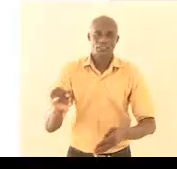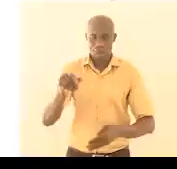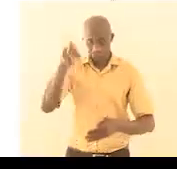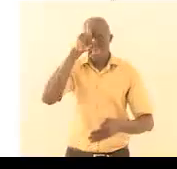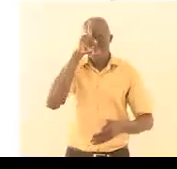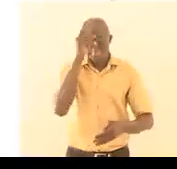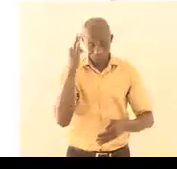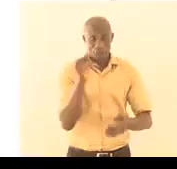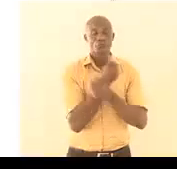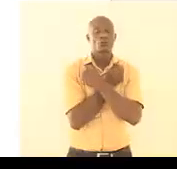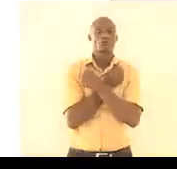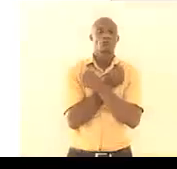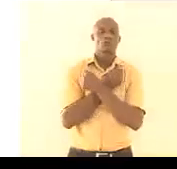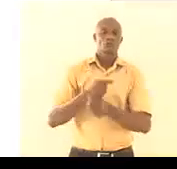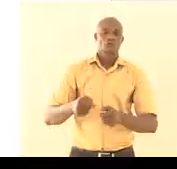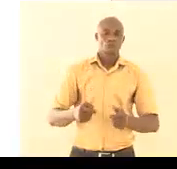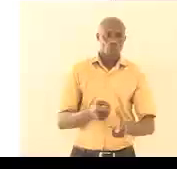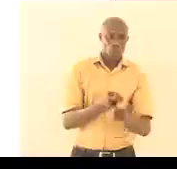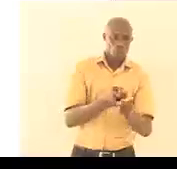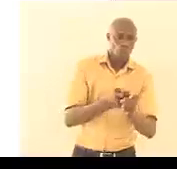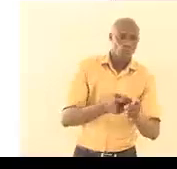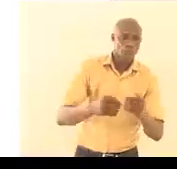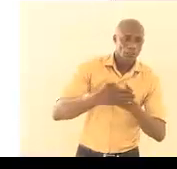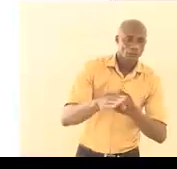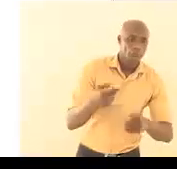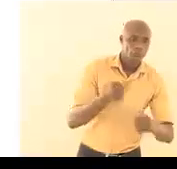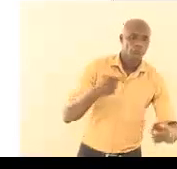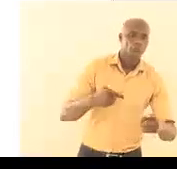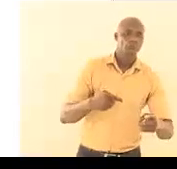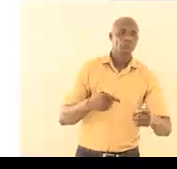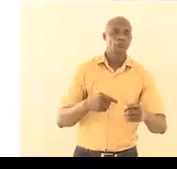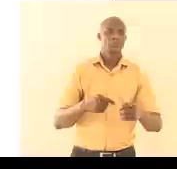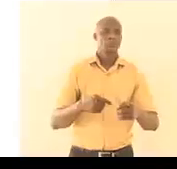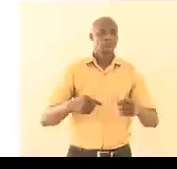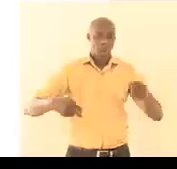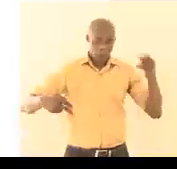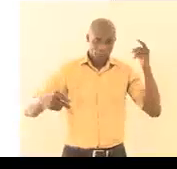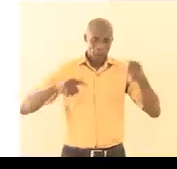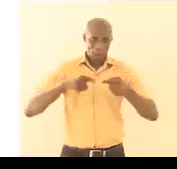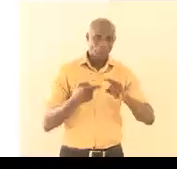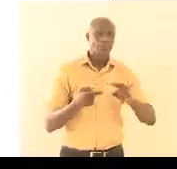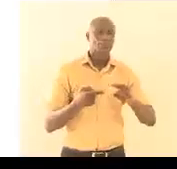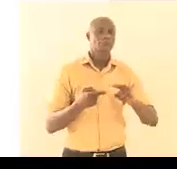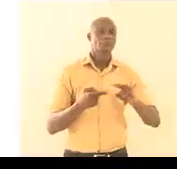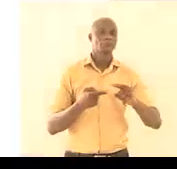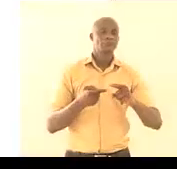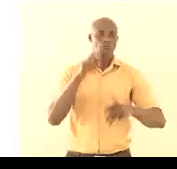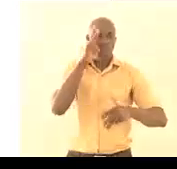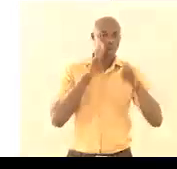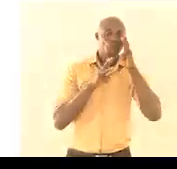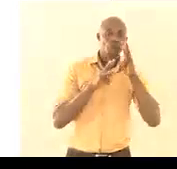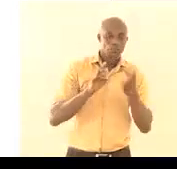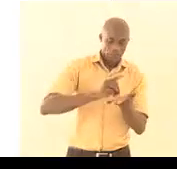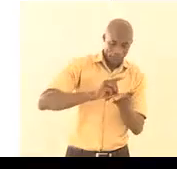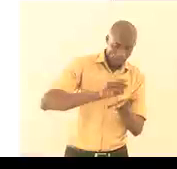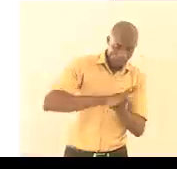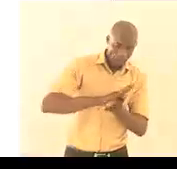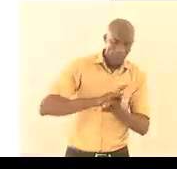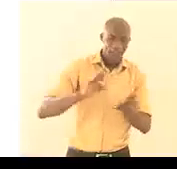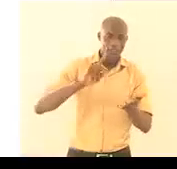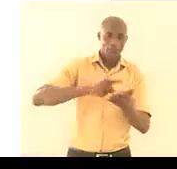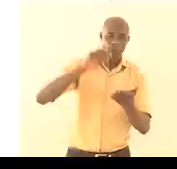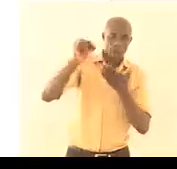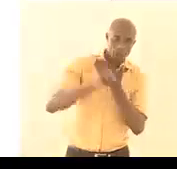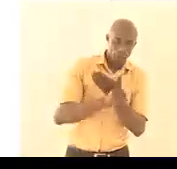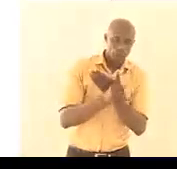love. We run away from the tears and the pain which are unavoidable. In the divine project of love, we